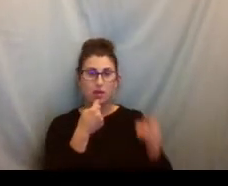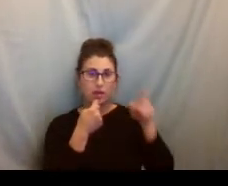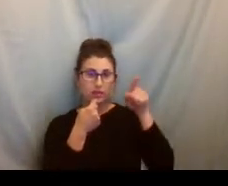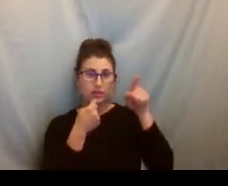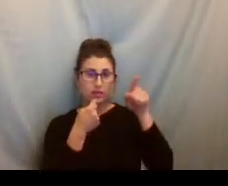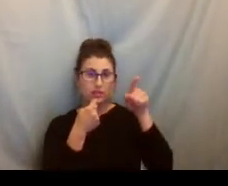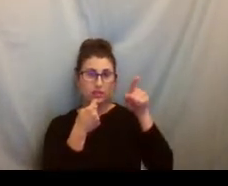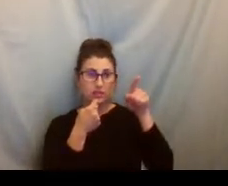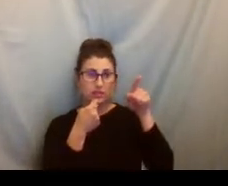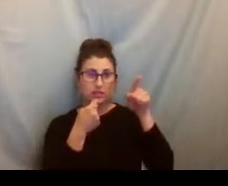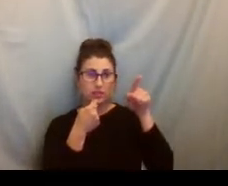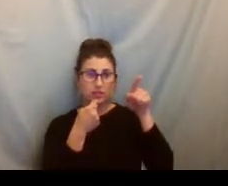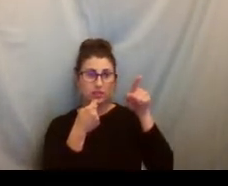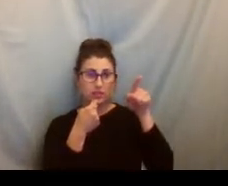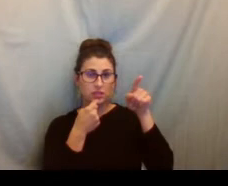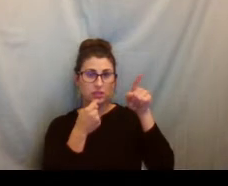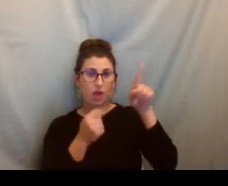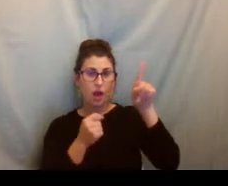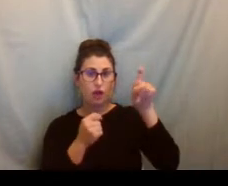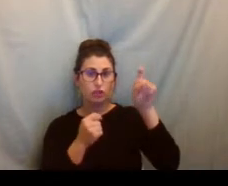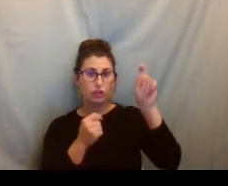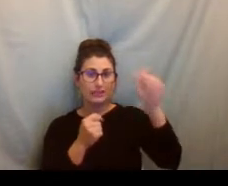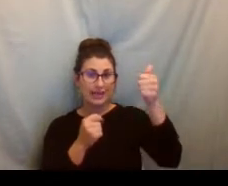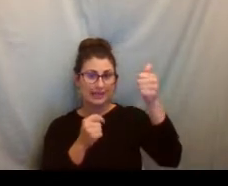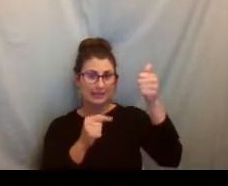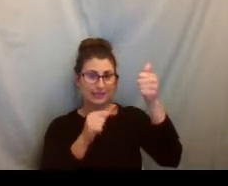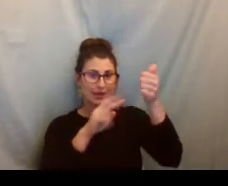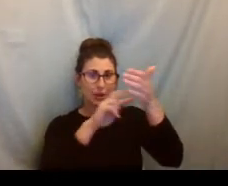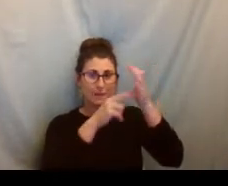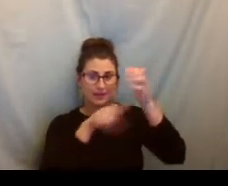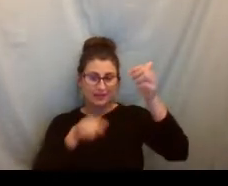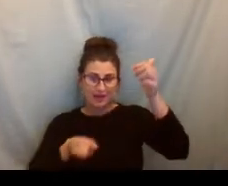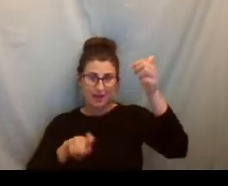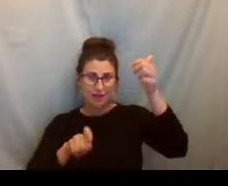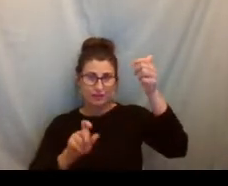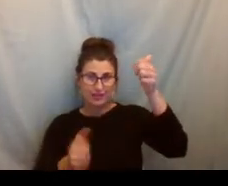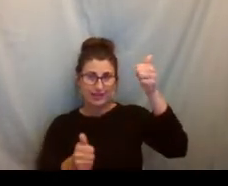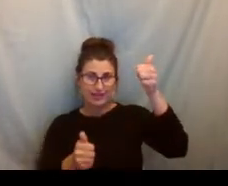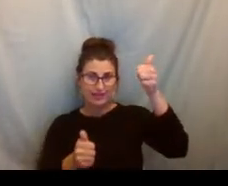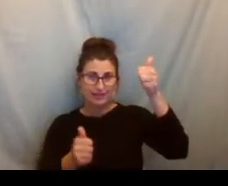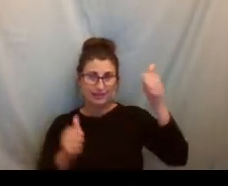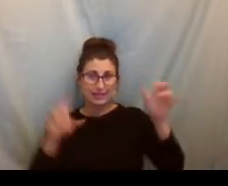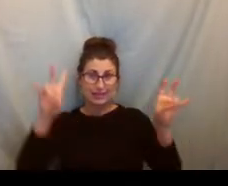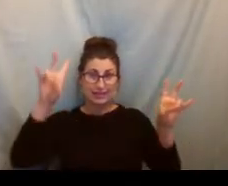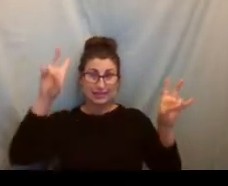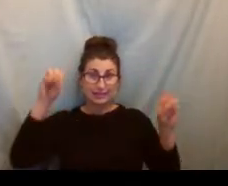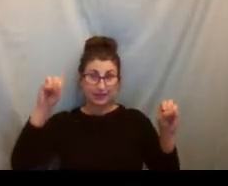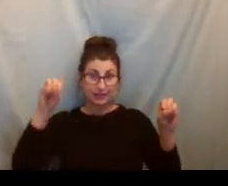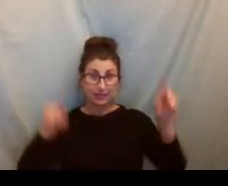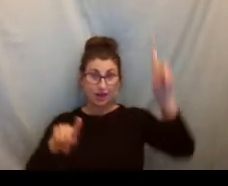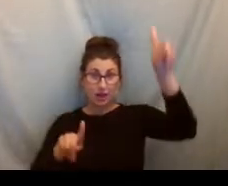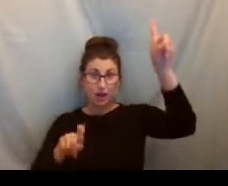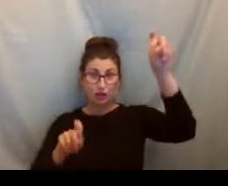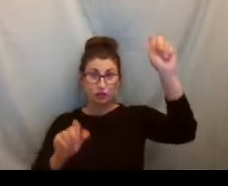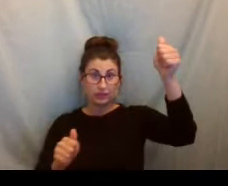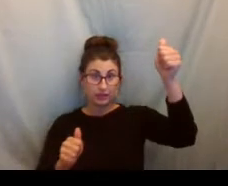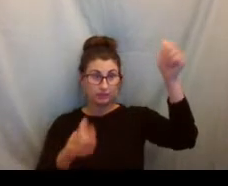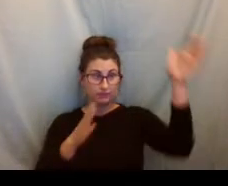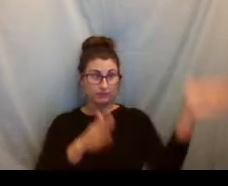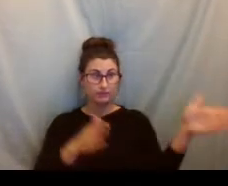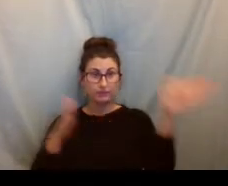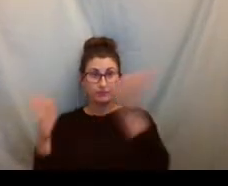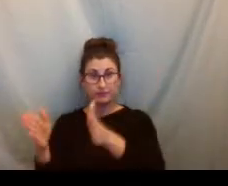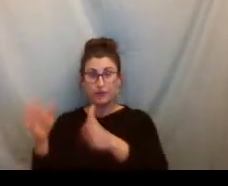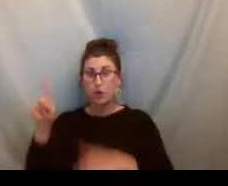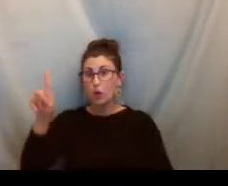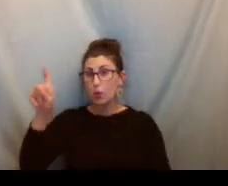this one is 110 degrees. If this is 110, this is 110. Let's look over here.